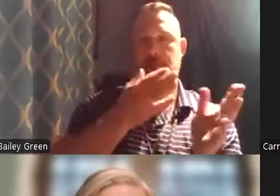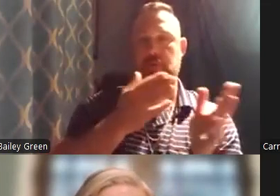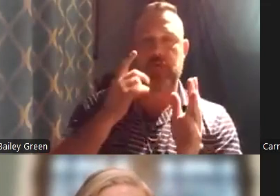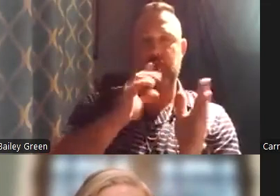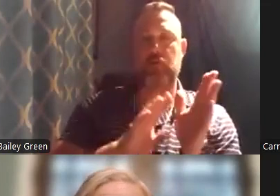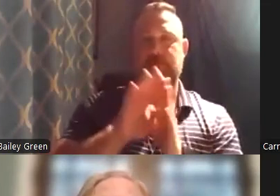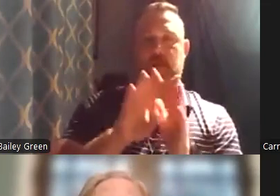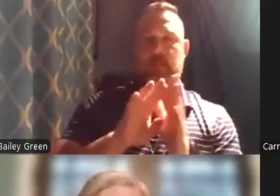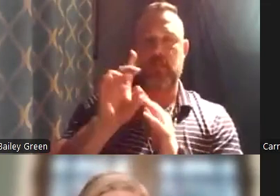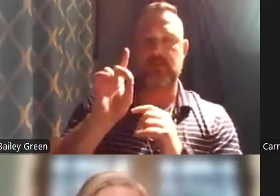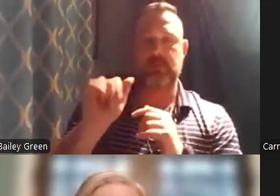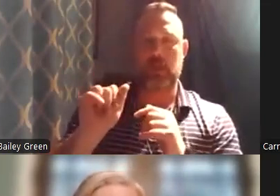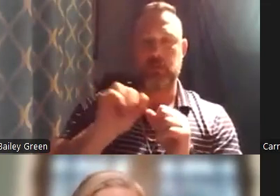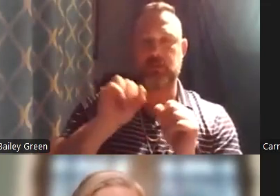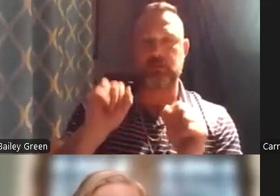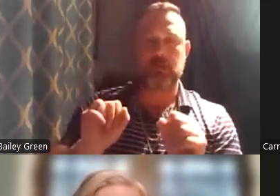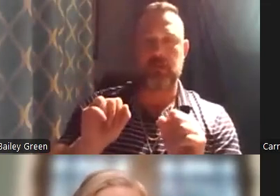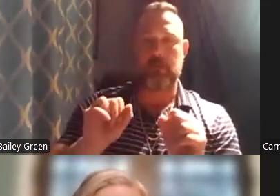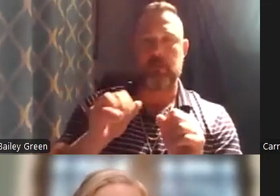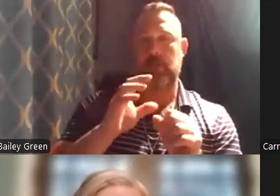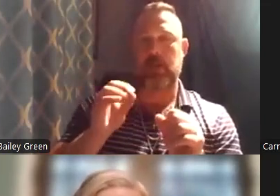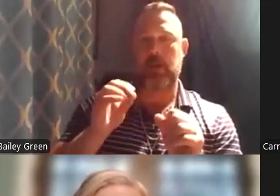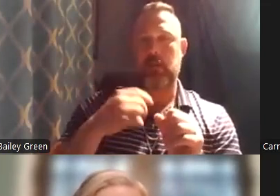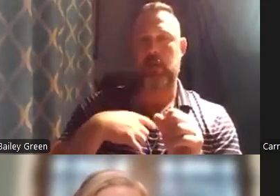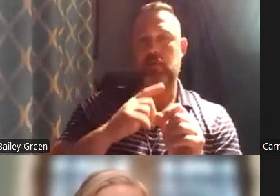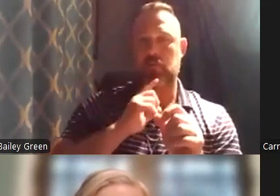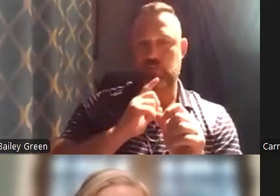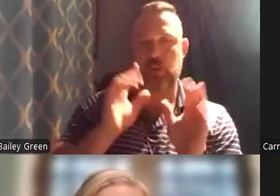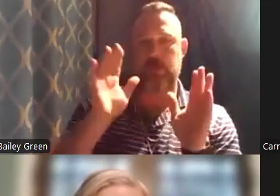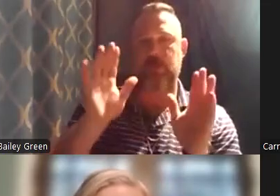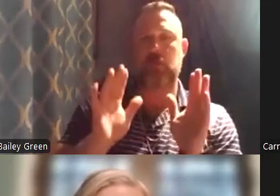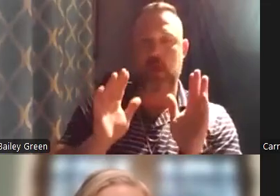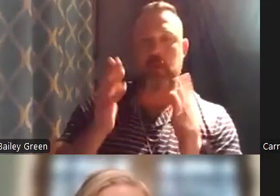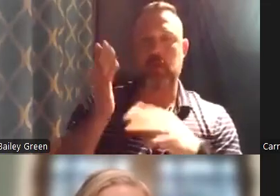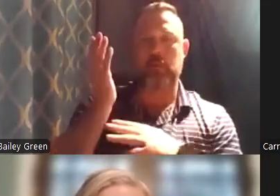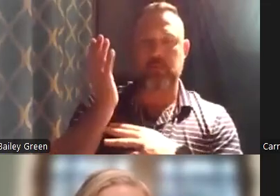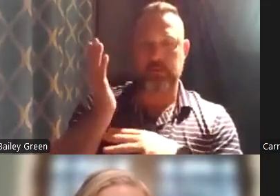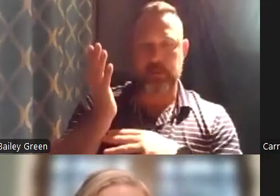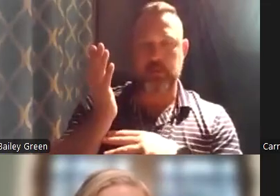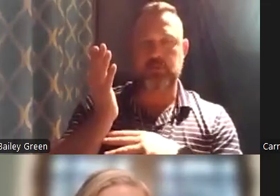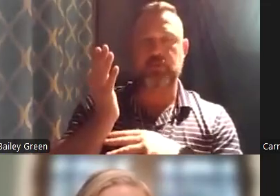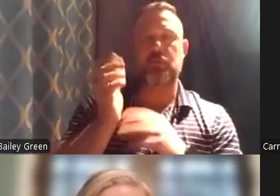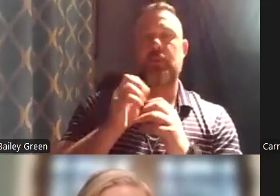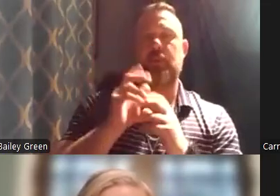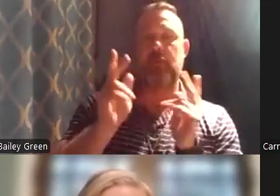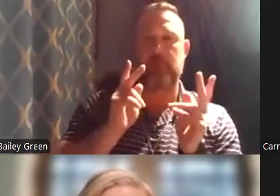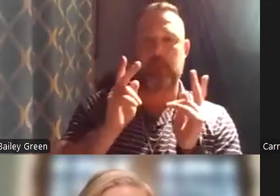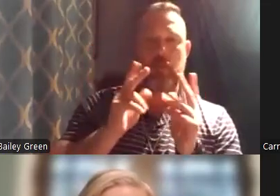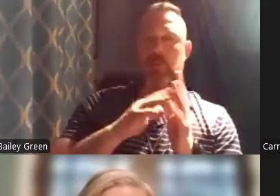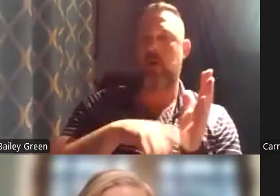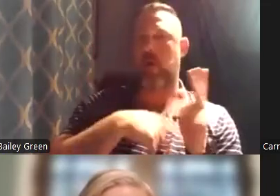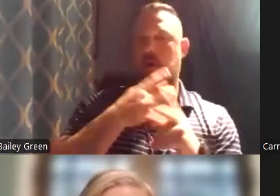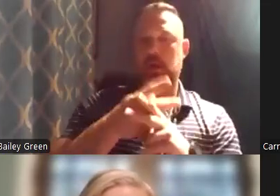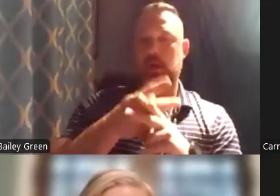developmental disability system, and we had this really phenomenal presentation with people with all kinds of